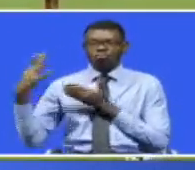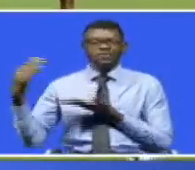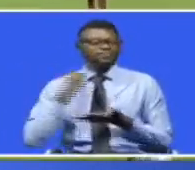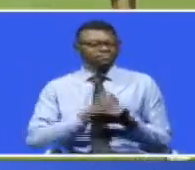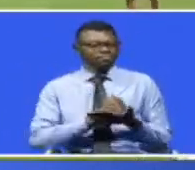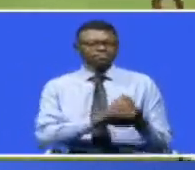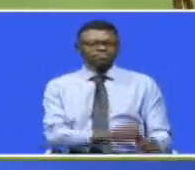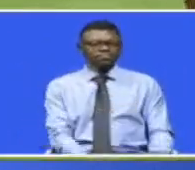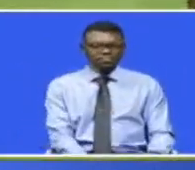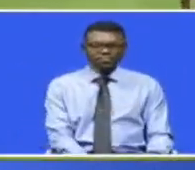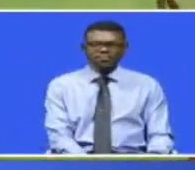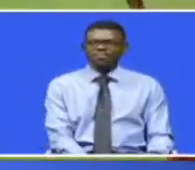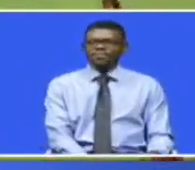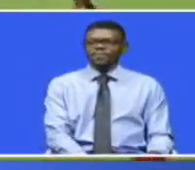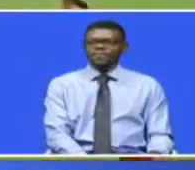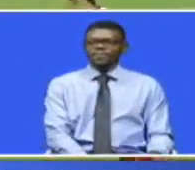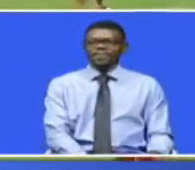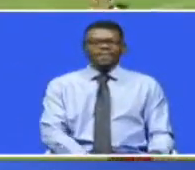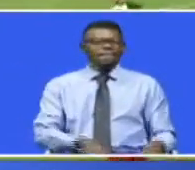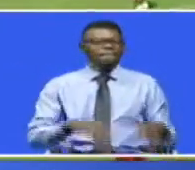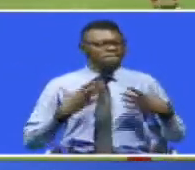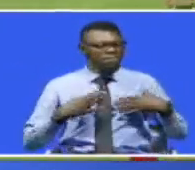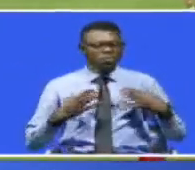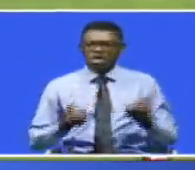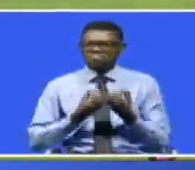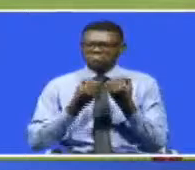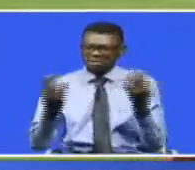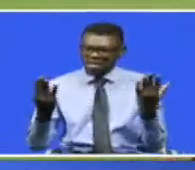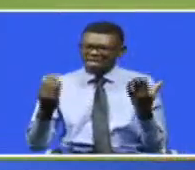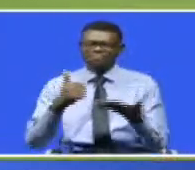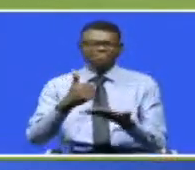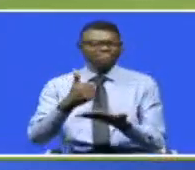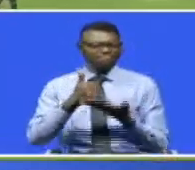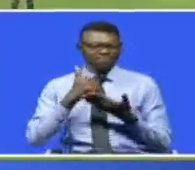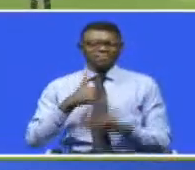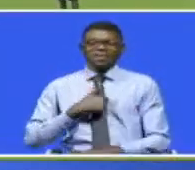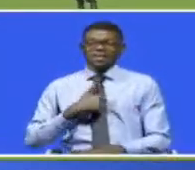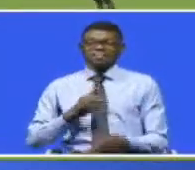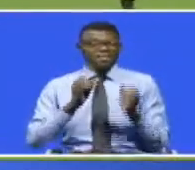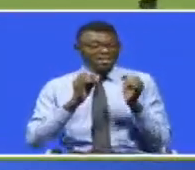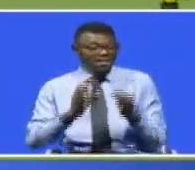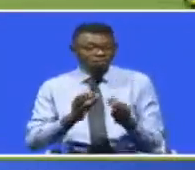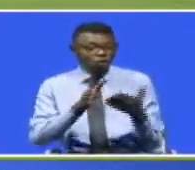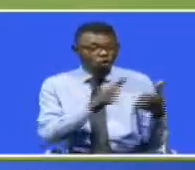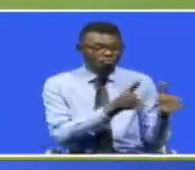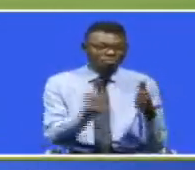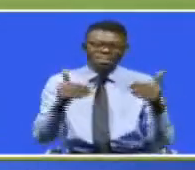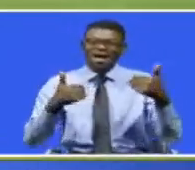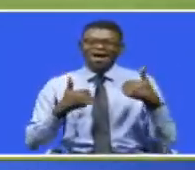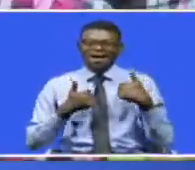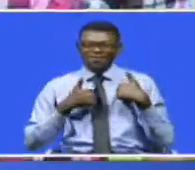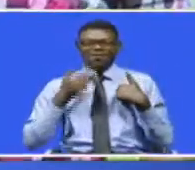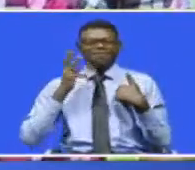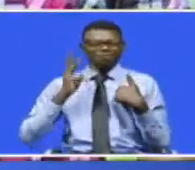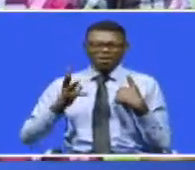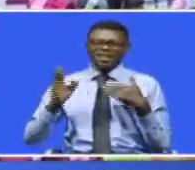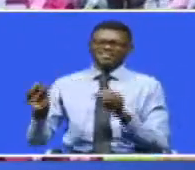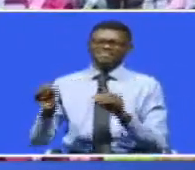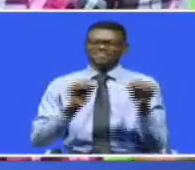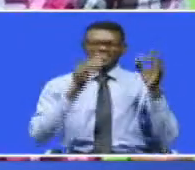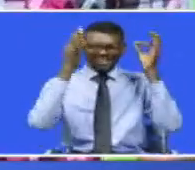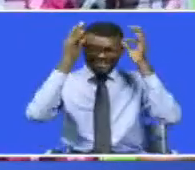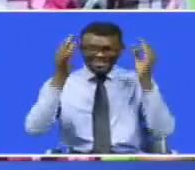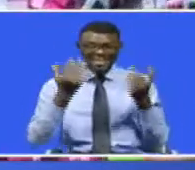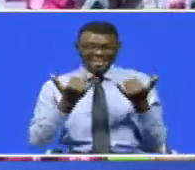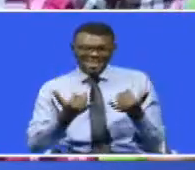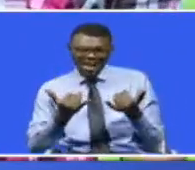surrounded na watu wenye wananisaidia kwa kila kitu mambo ya ball. So time of a point itakuja, then move to Tamik. Yeah, siko sure,